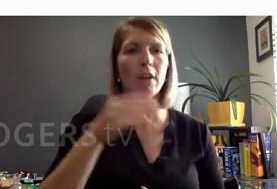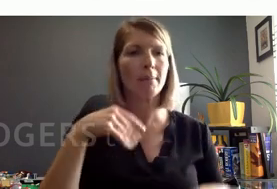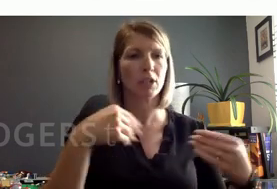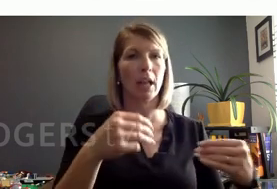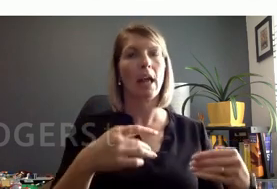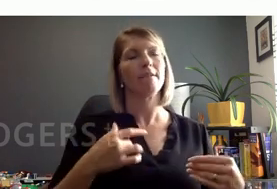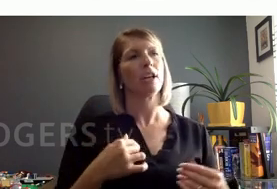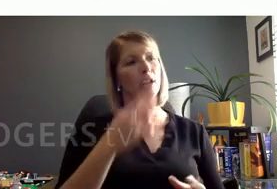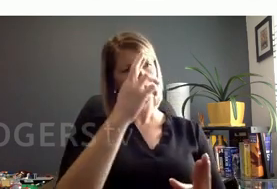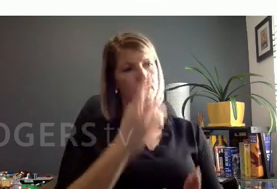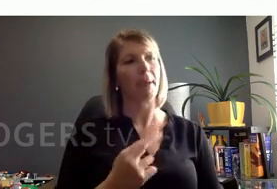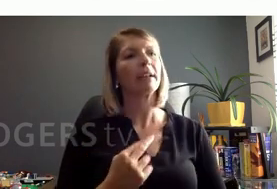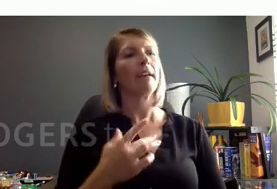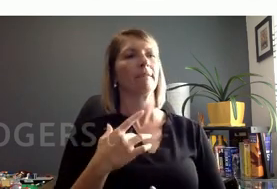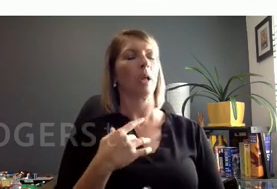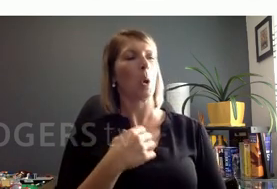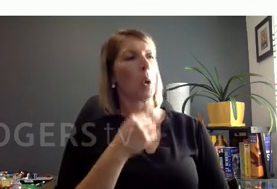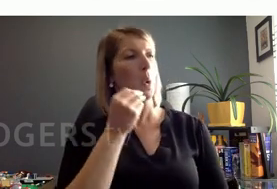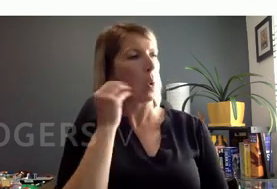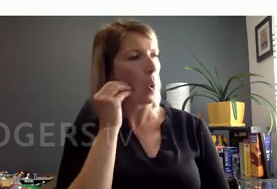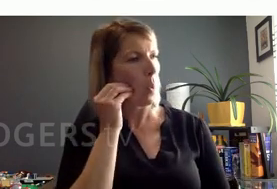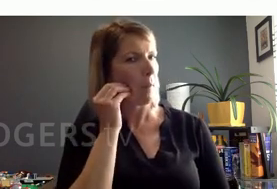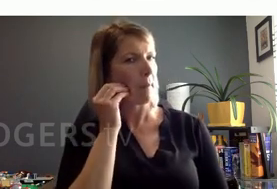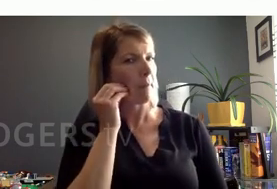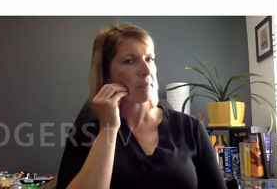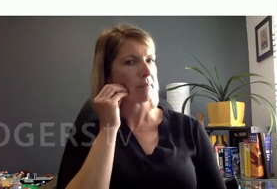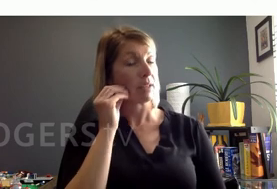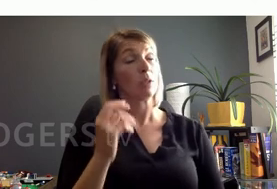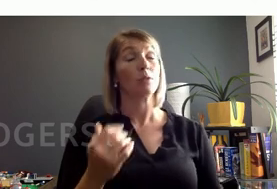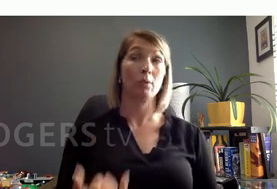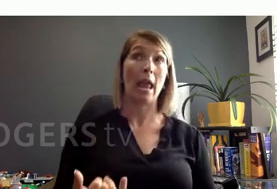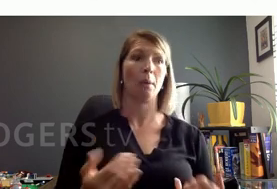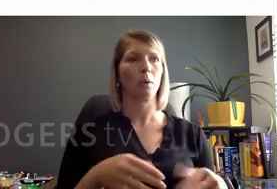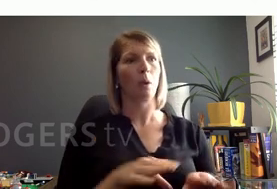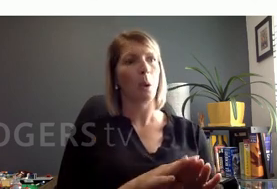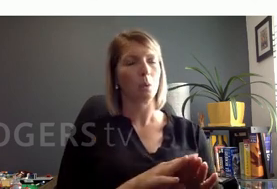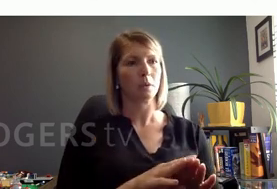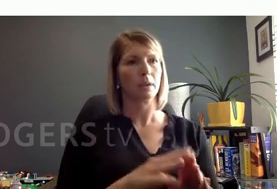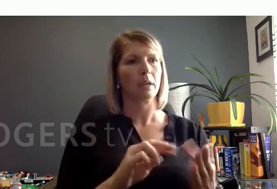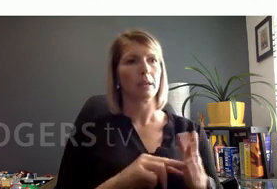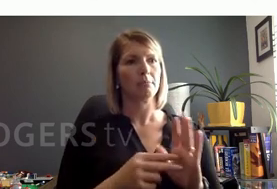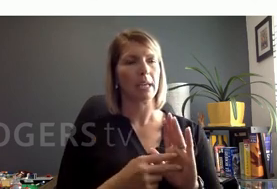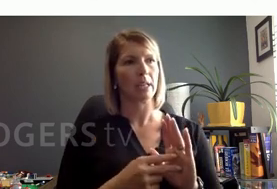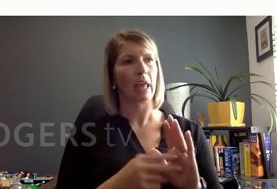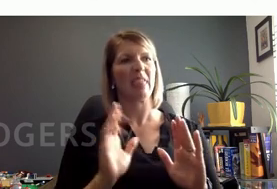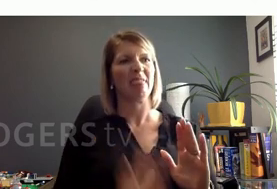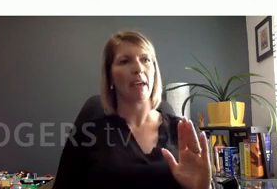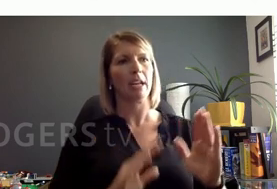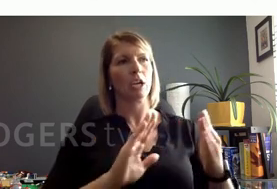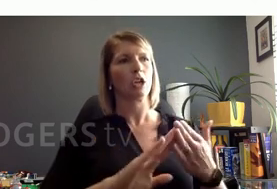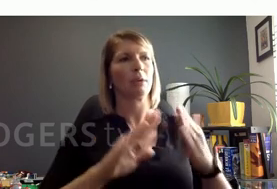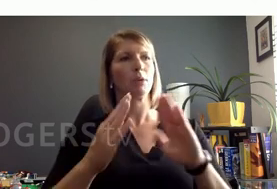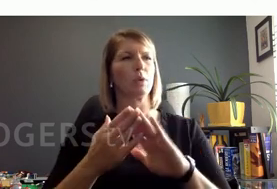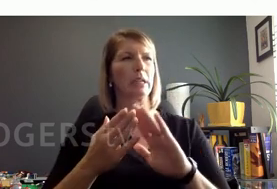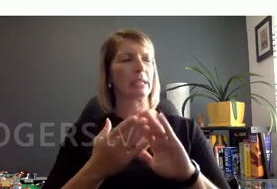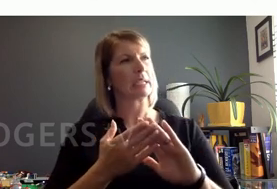there. And I think creating that community for all newcomers is such a vital piece